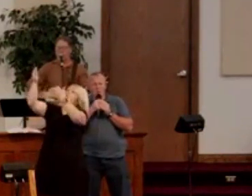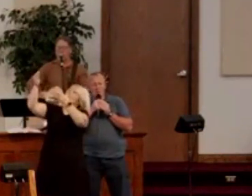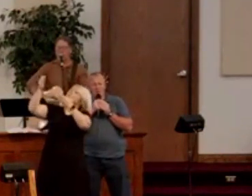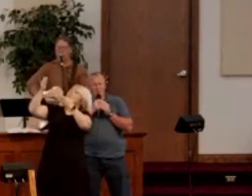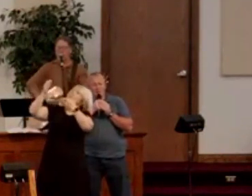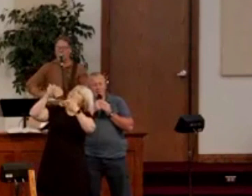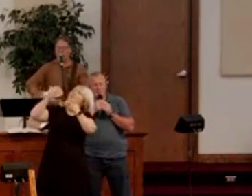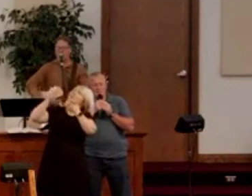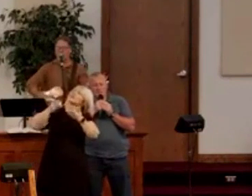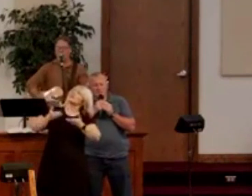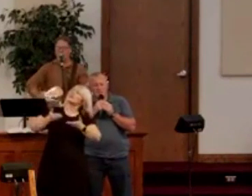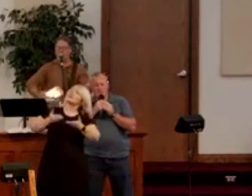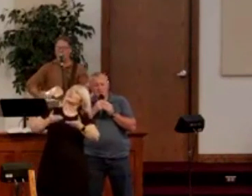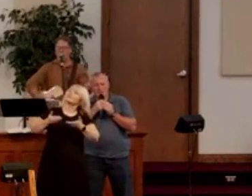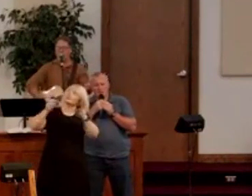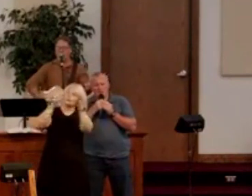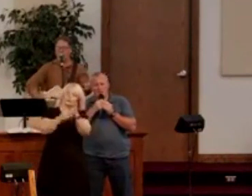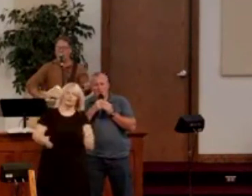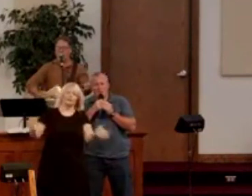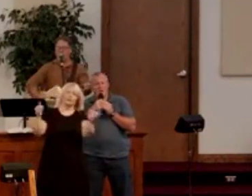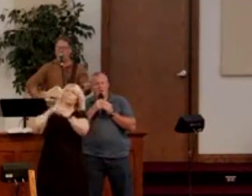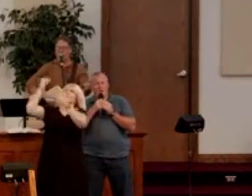Restore to me.